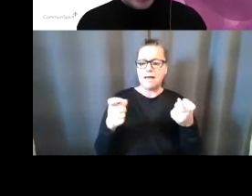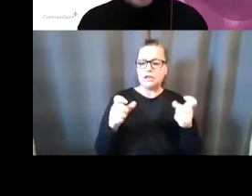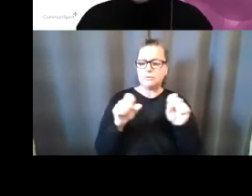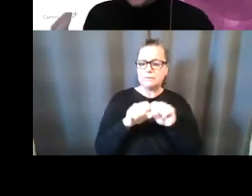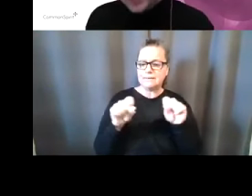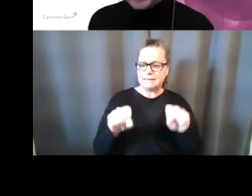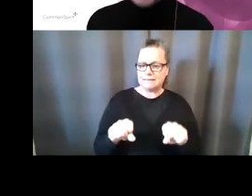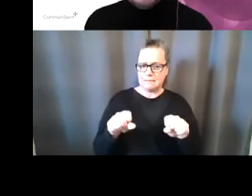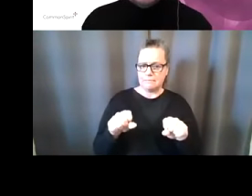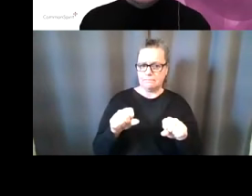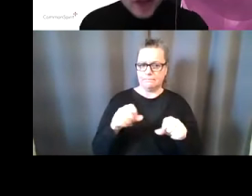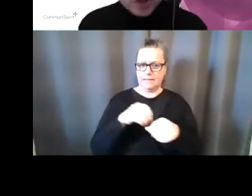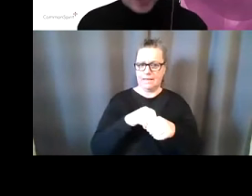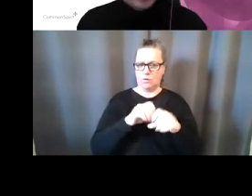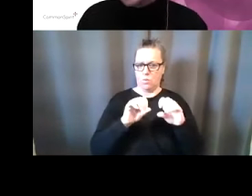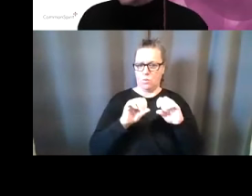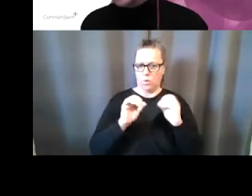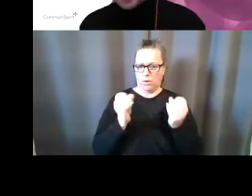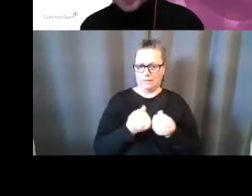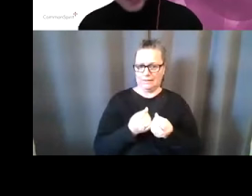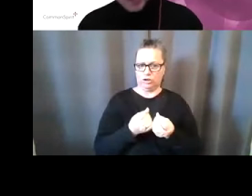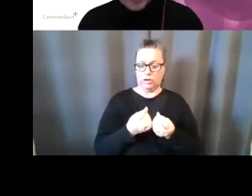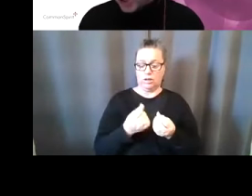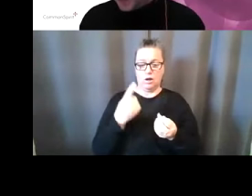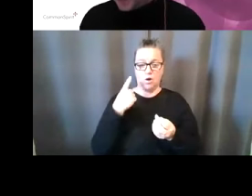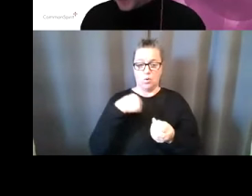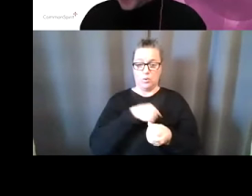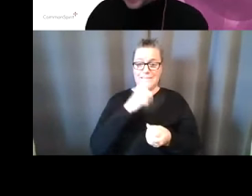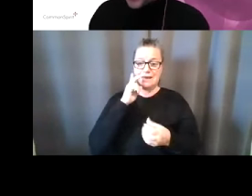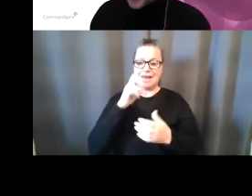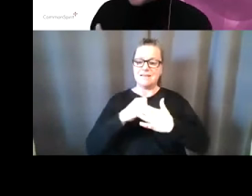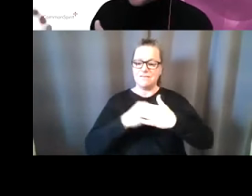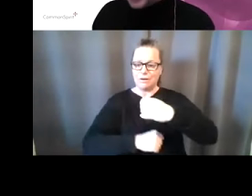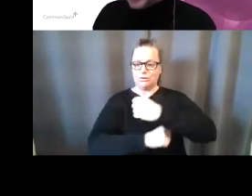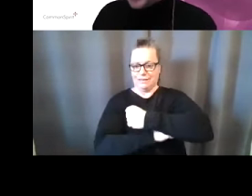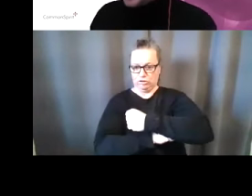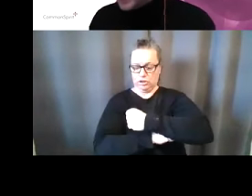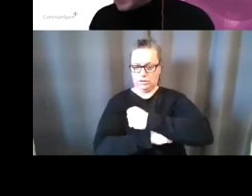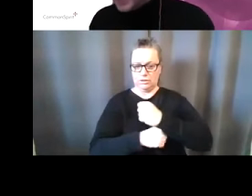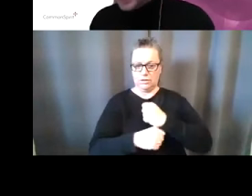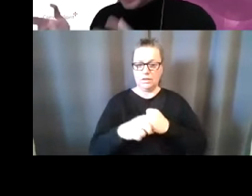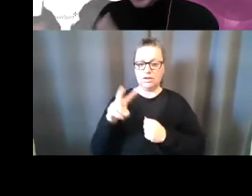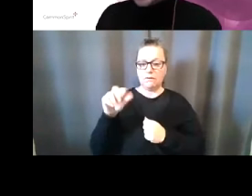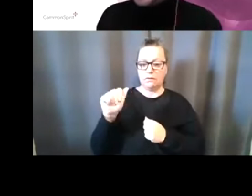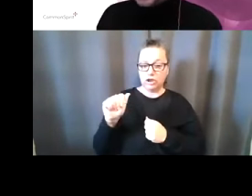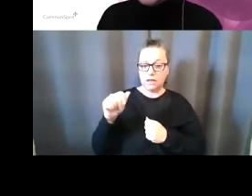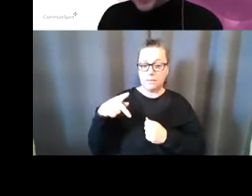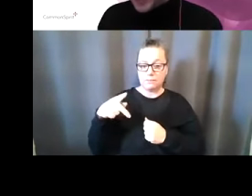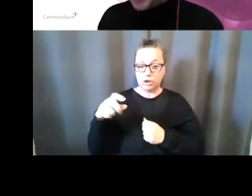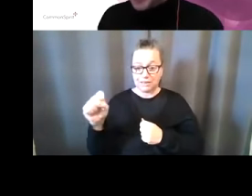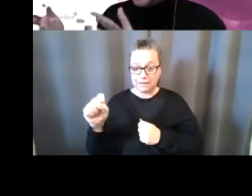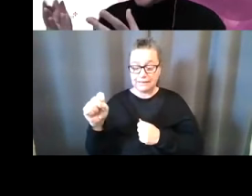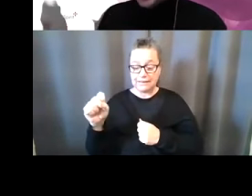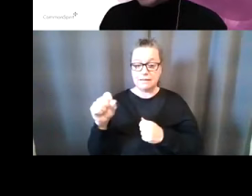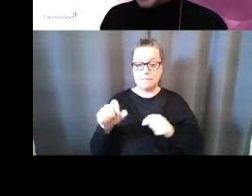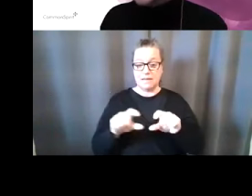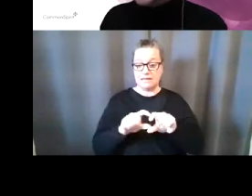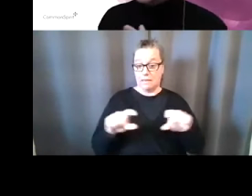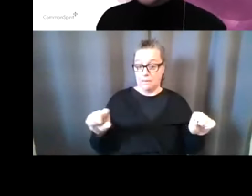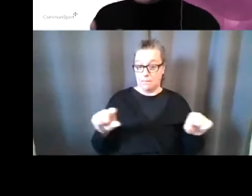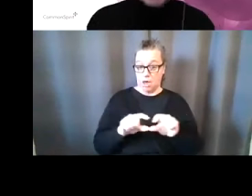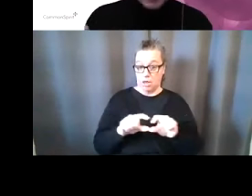organization. We see it as the foundation for all the work that we do. So Virginia Mason Production Systems sits in the bottom, and